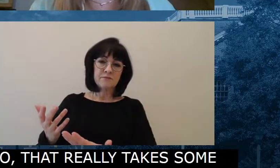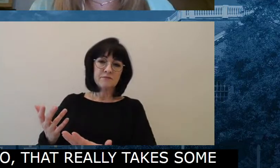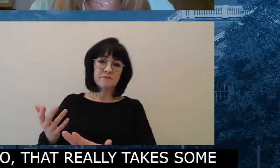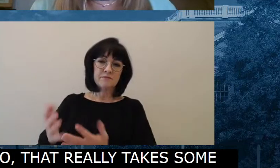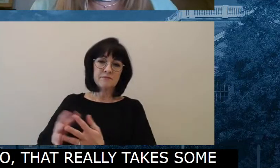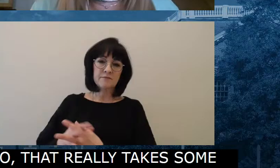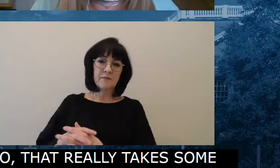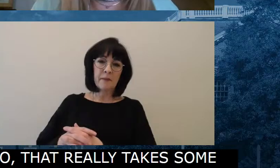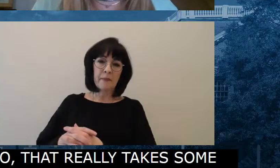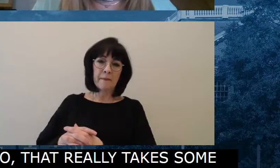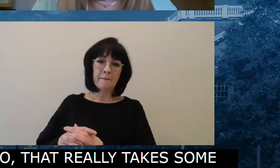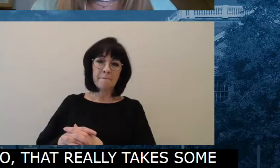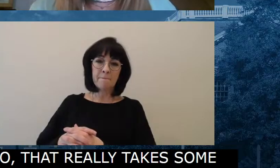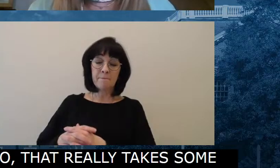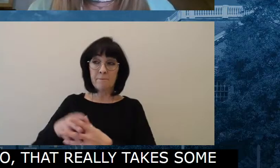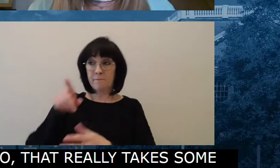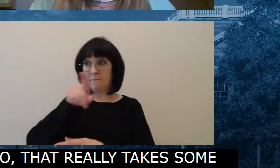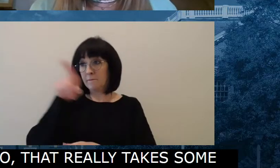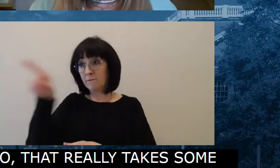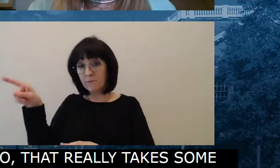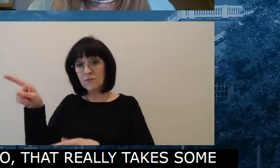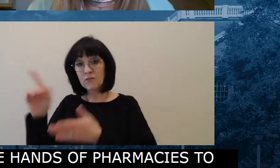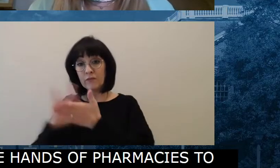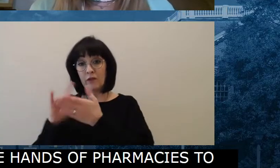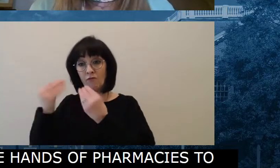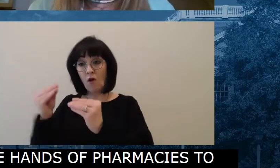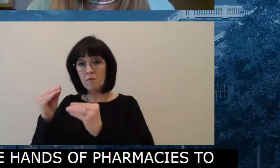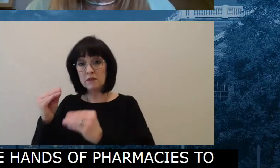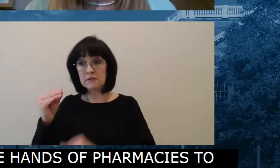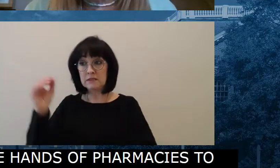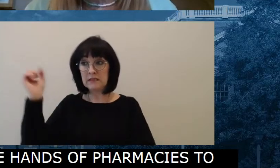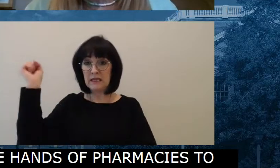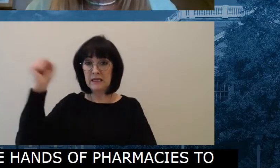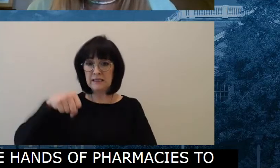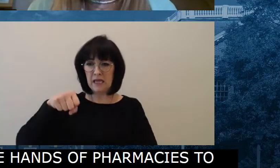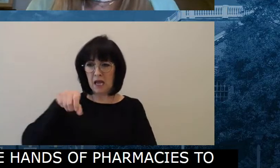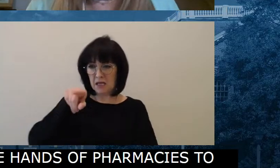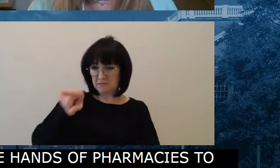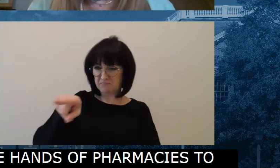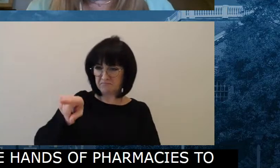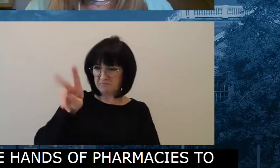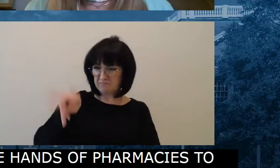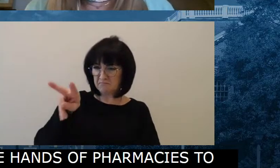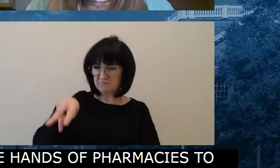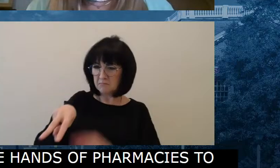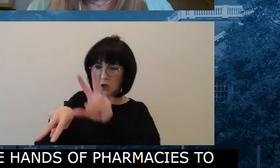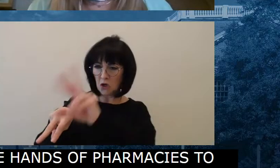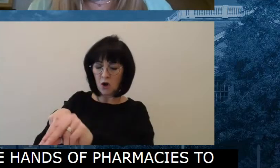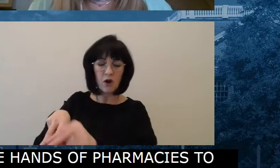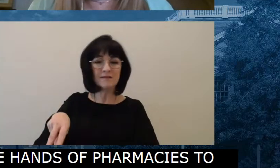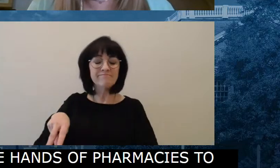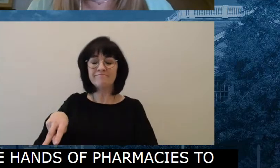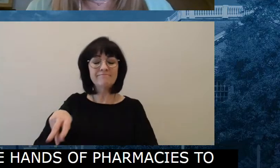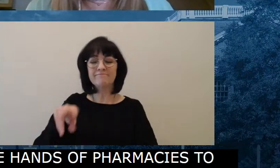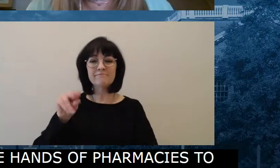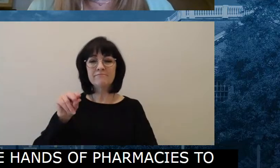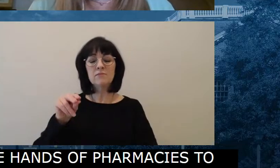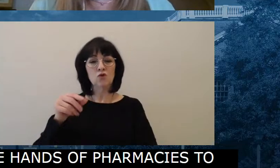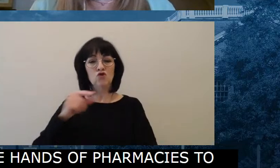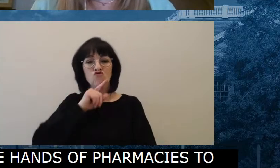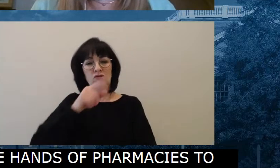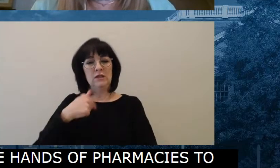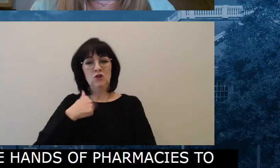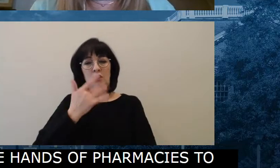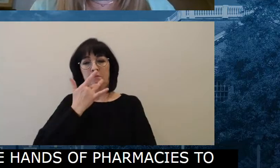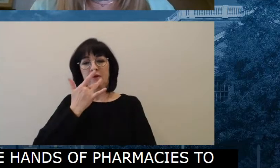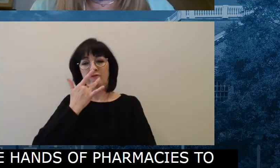to say yes or no, should somebody get vaccinated at this point in time. And so, we think